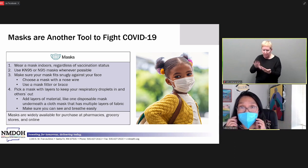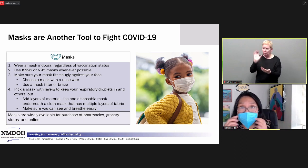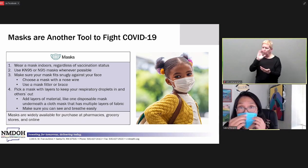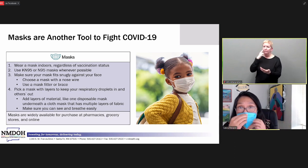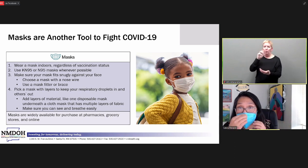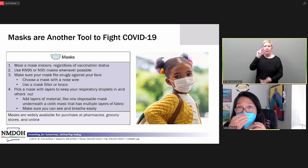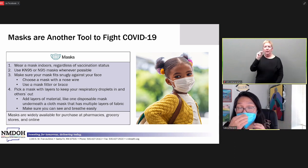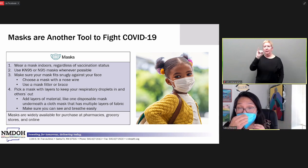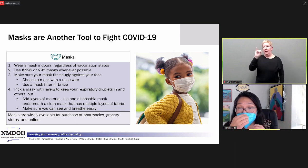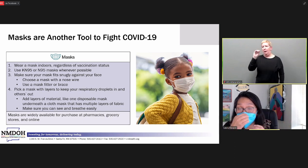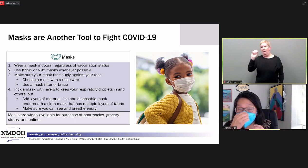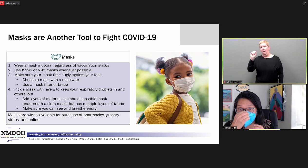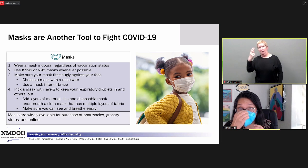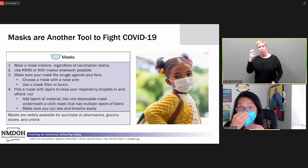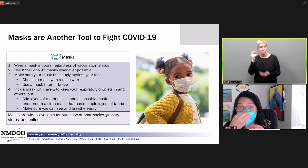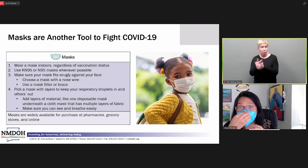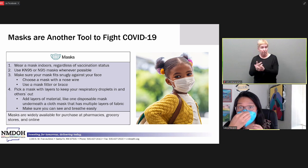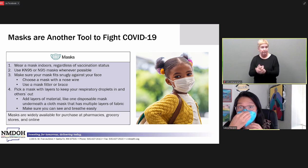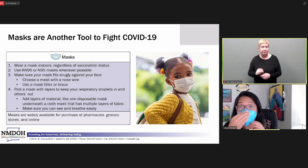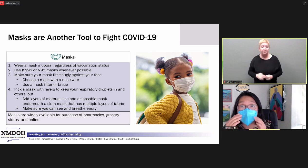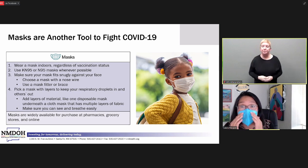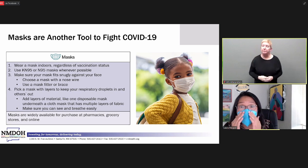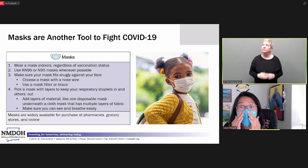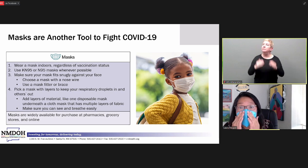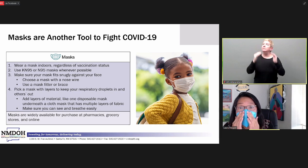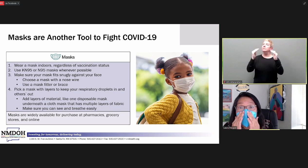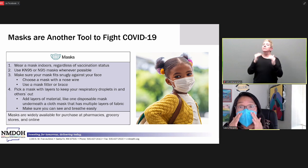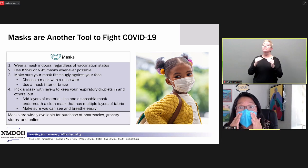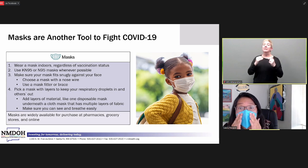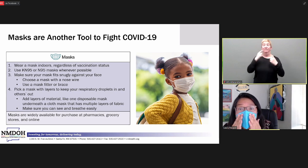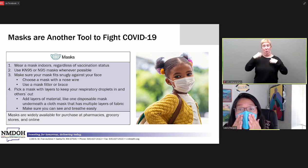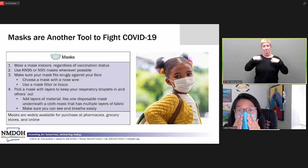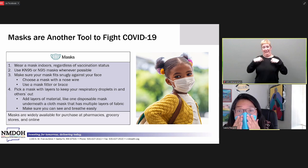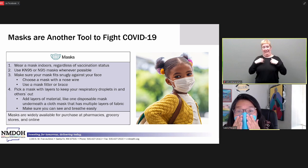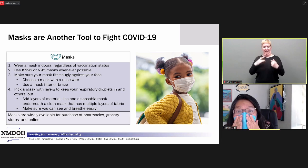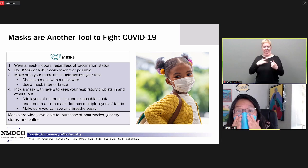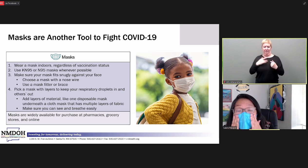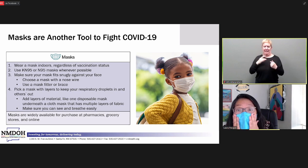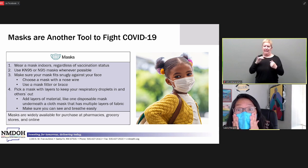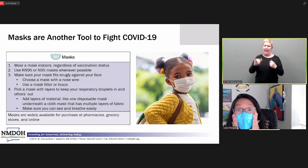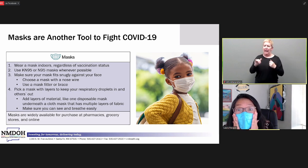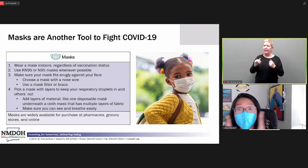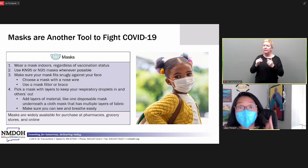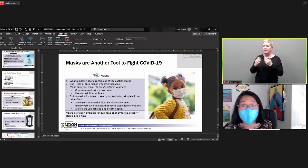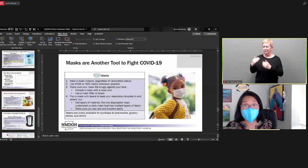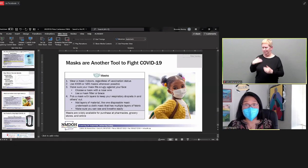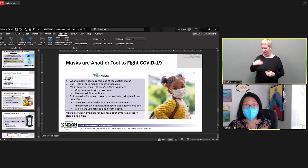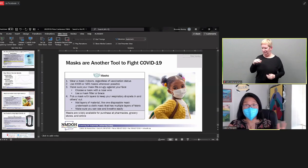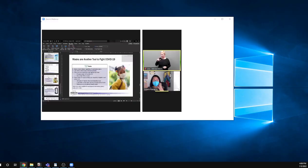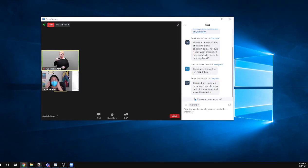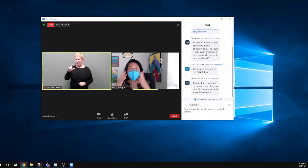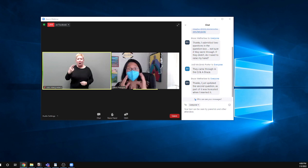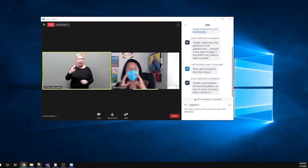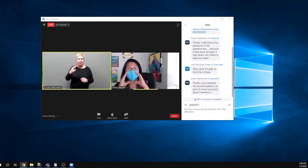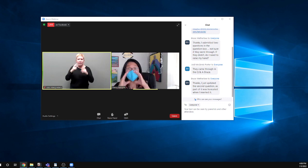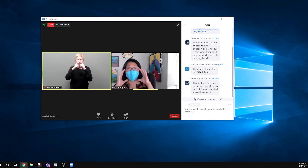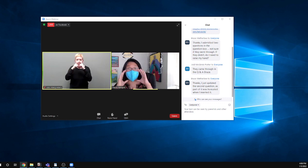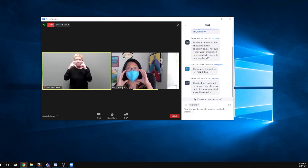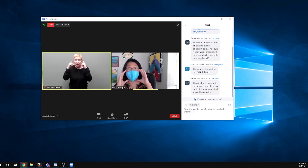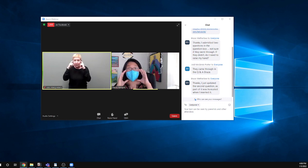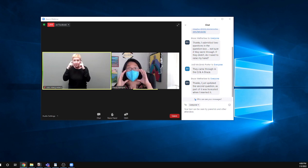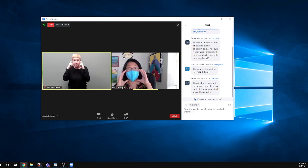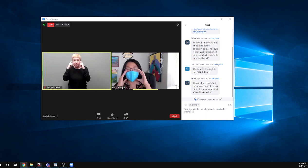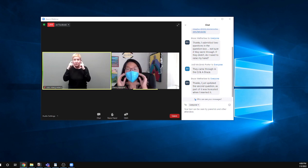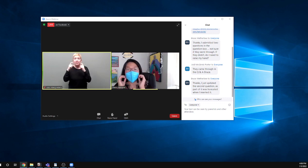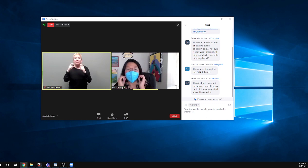I find that the cloth mask is easier for me. But if I smush this down like this on the K95, you can just make sure you're